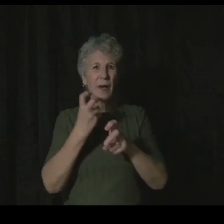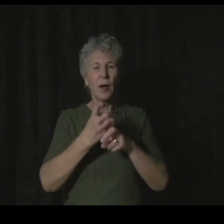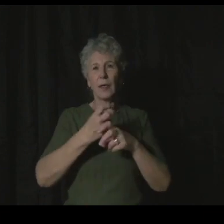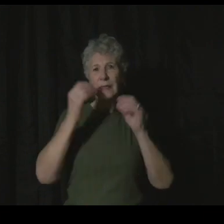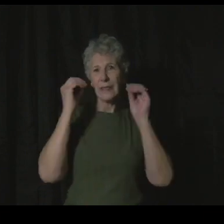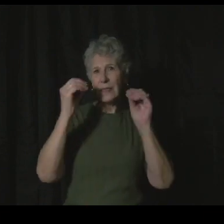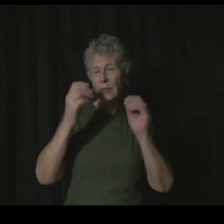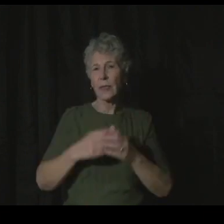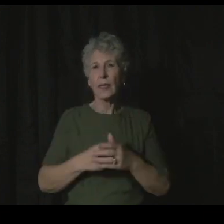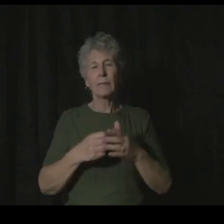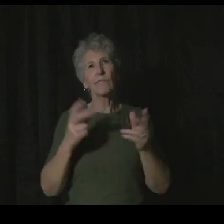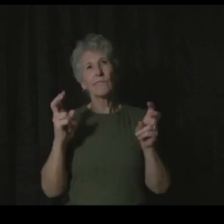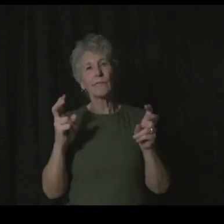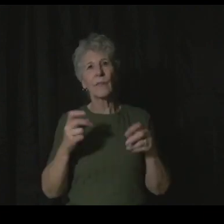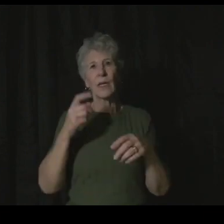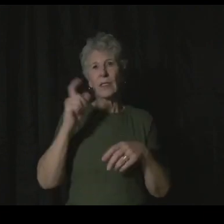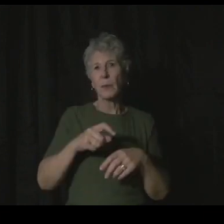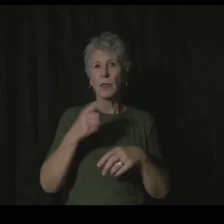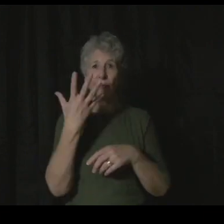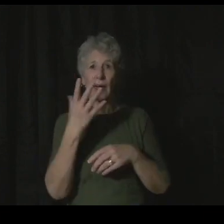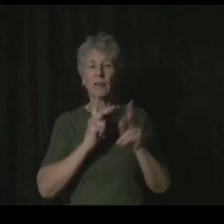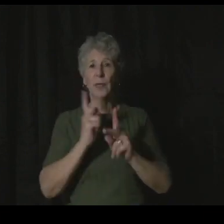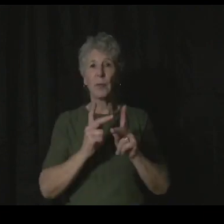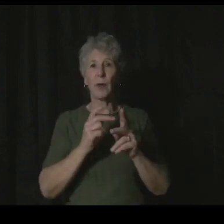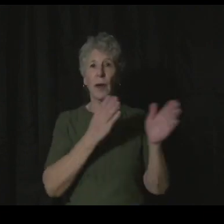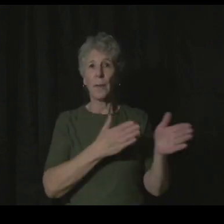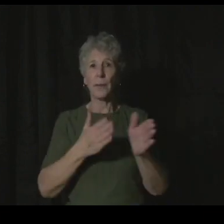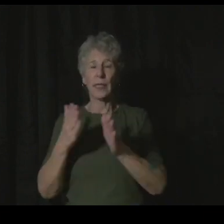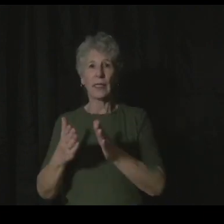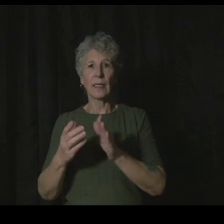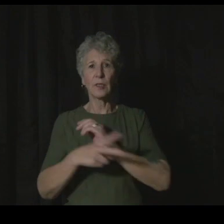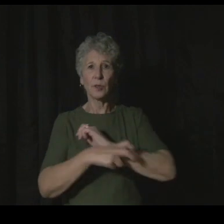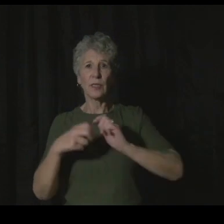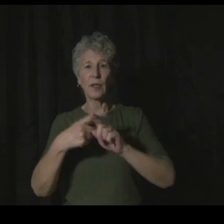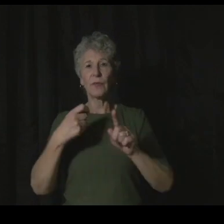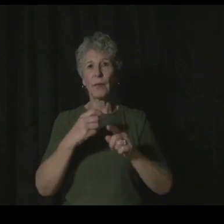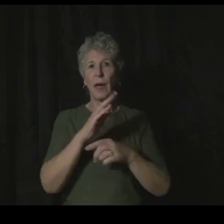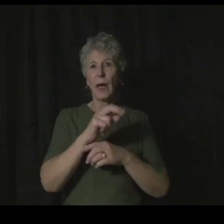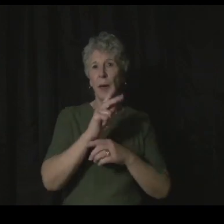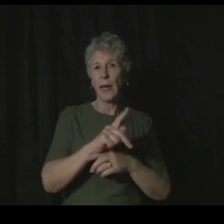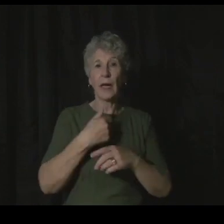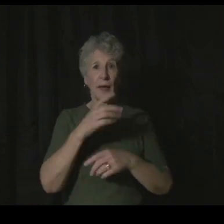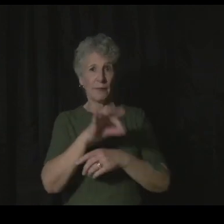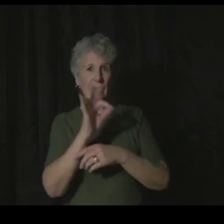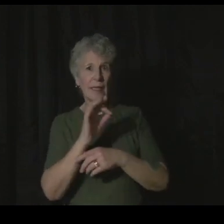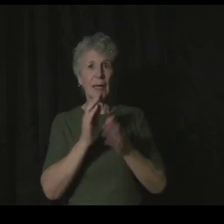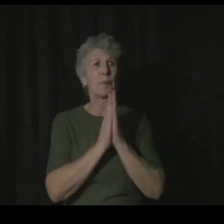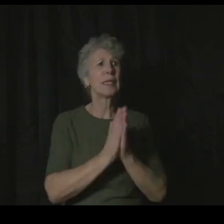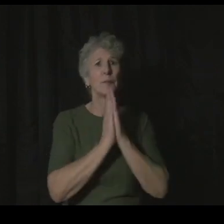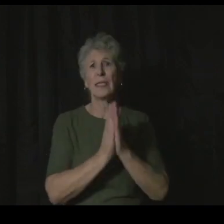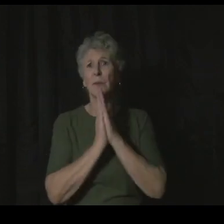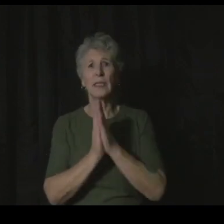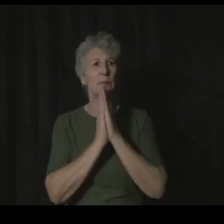He says, suppose there are five people who are planning to hold up a bank, and they are friends of mine, and I find out about it, and so I plead with them, and